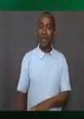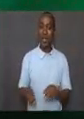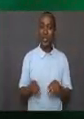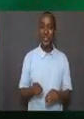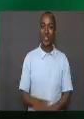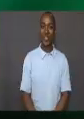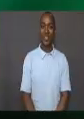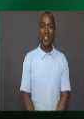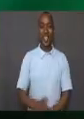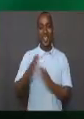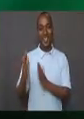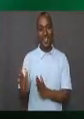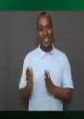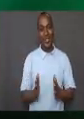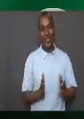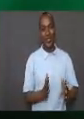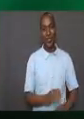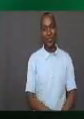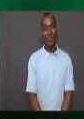Students, let's get ready.